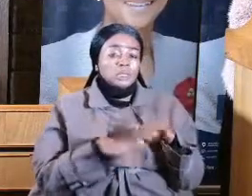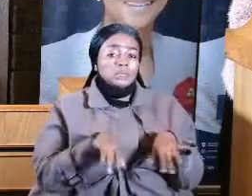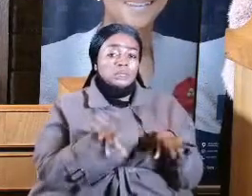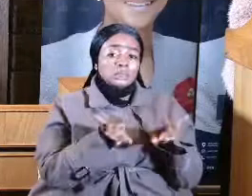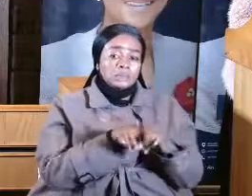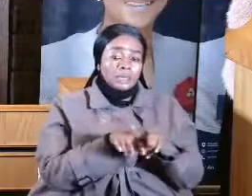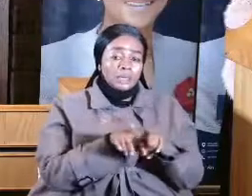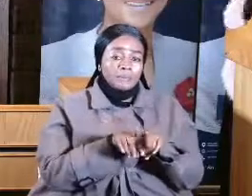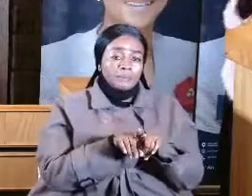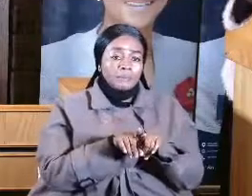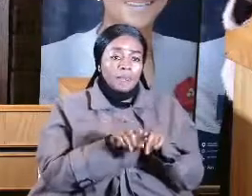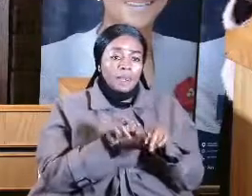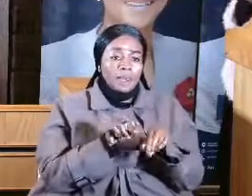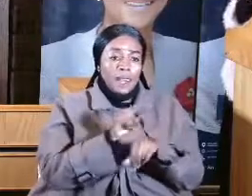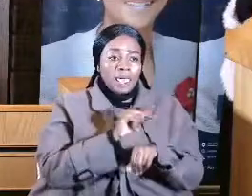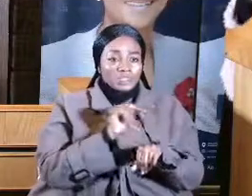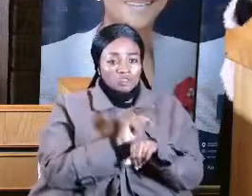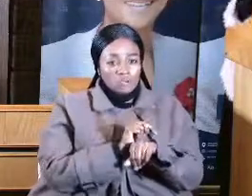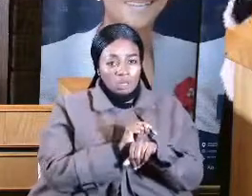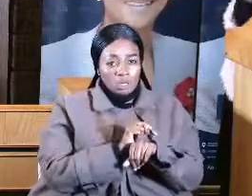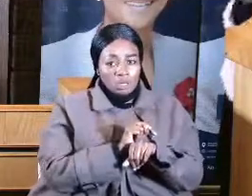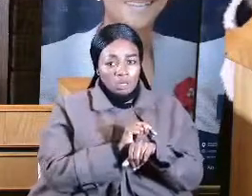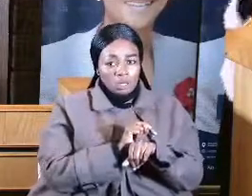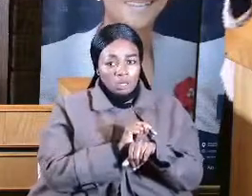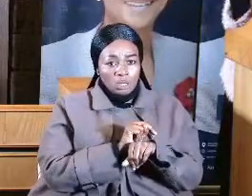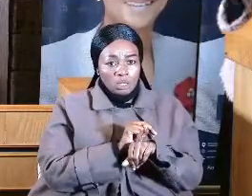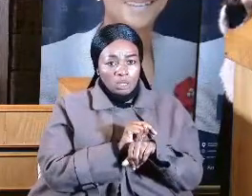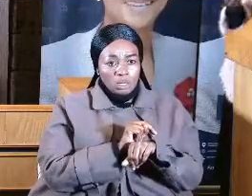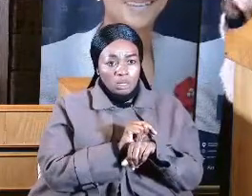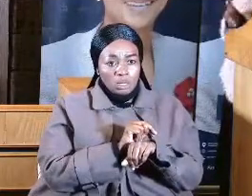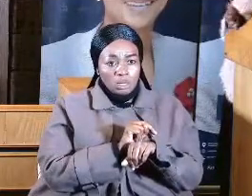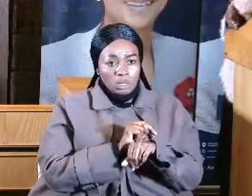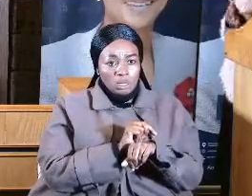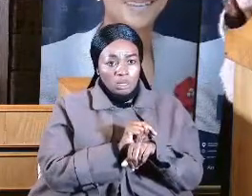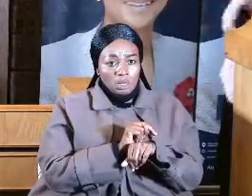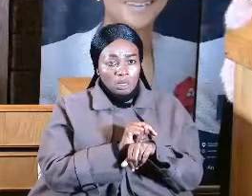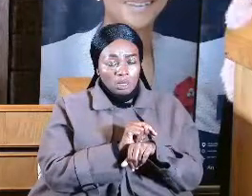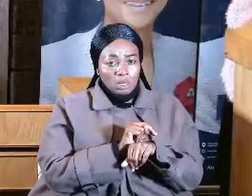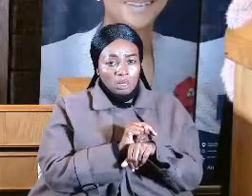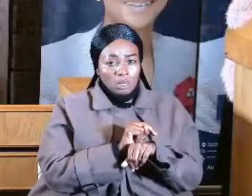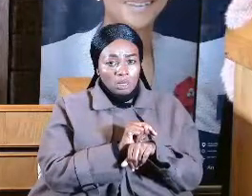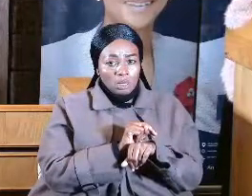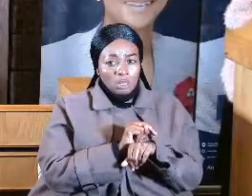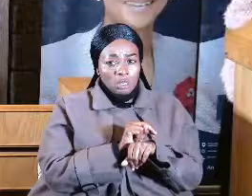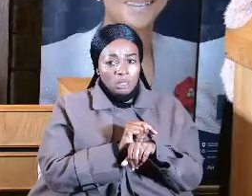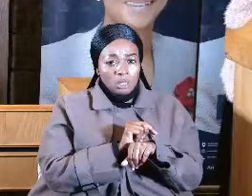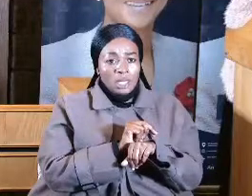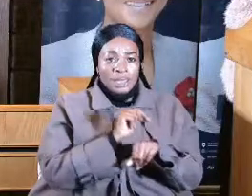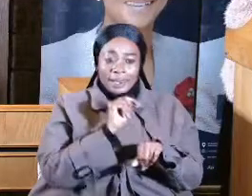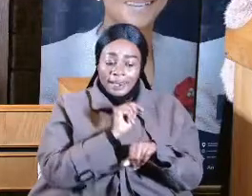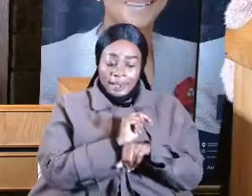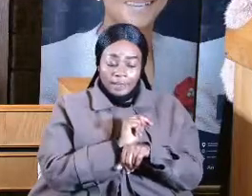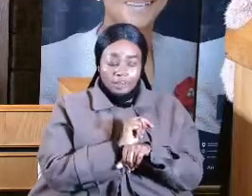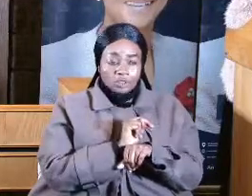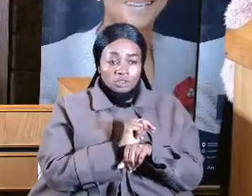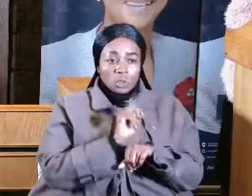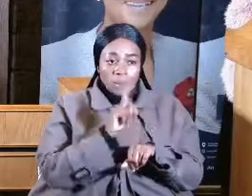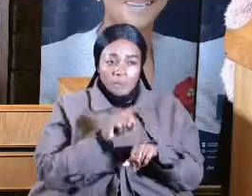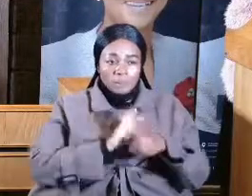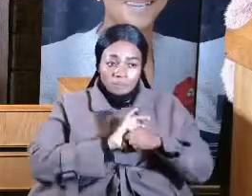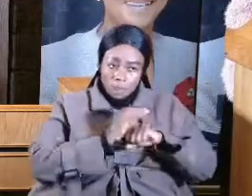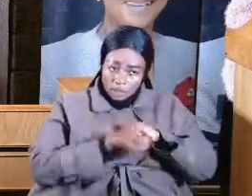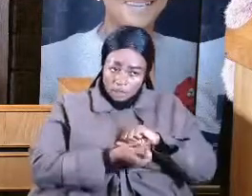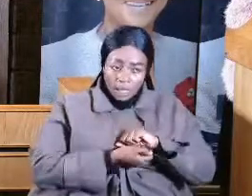well, because it can persist the future generation. So we have to, you know, protect that as